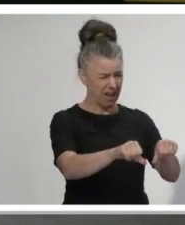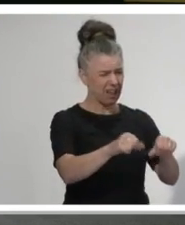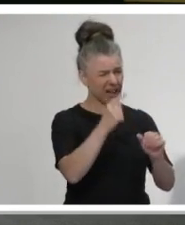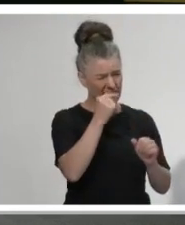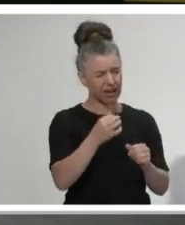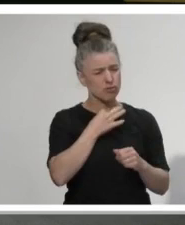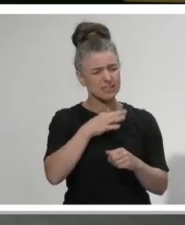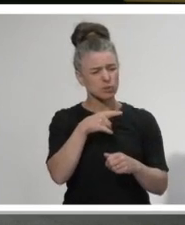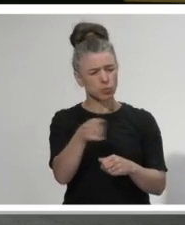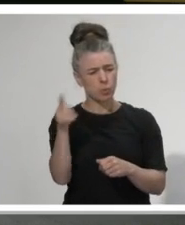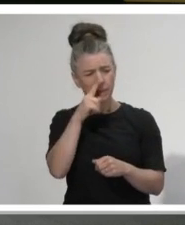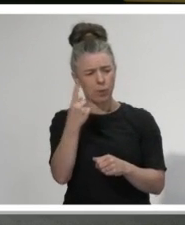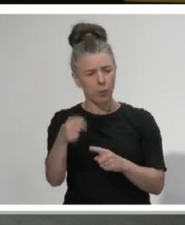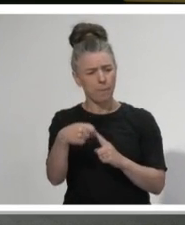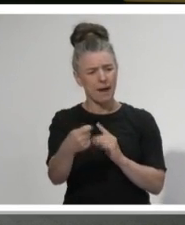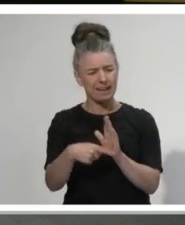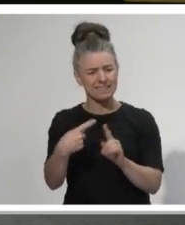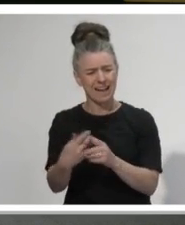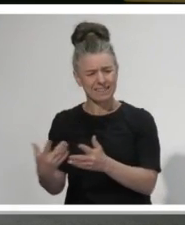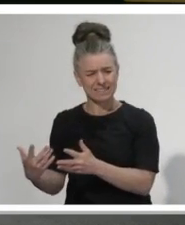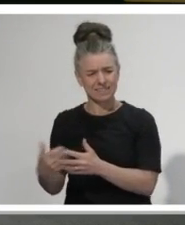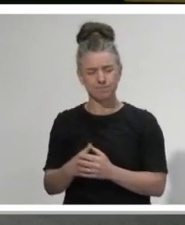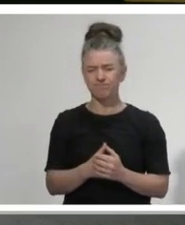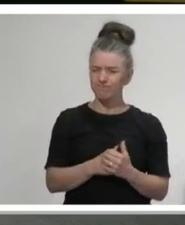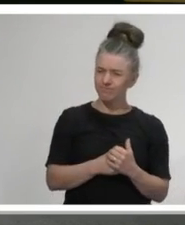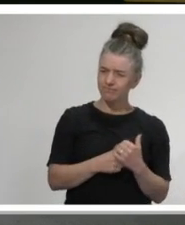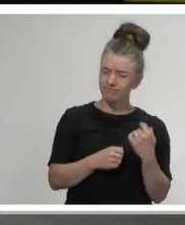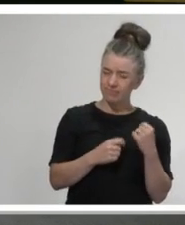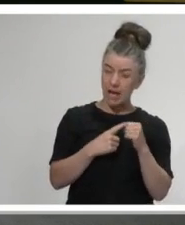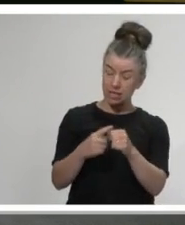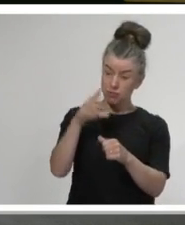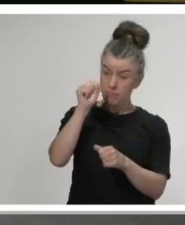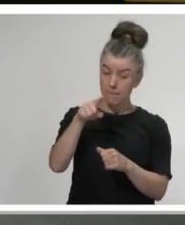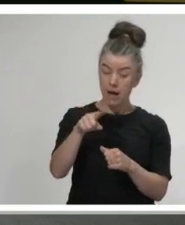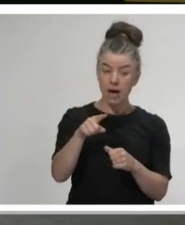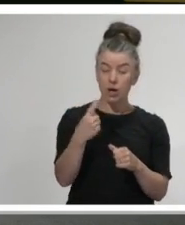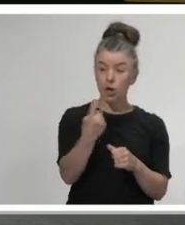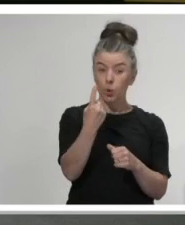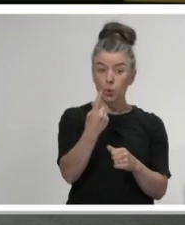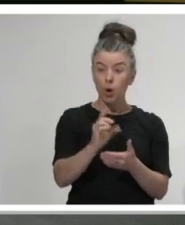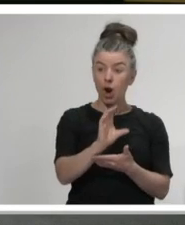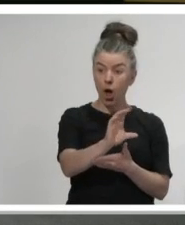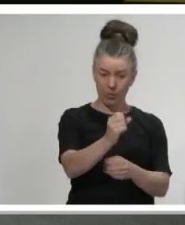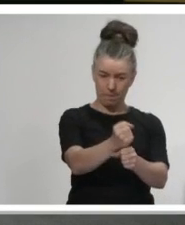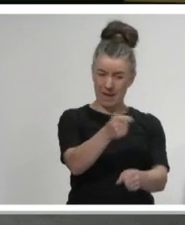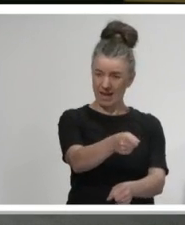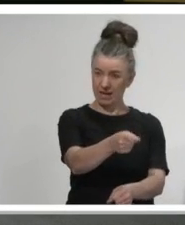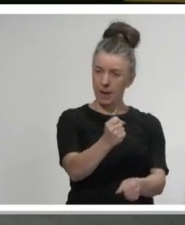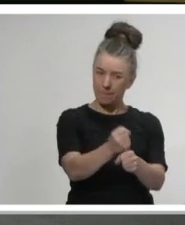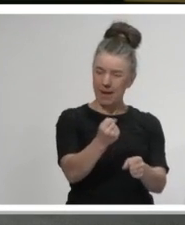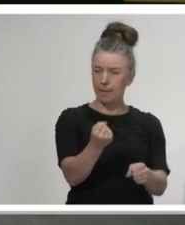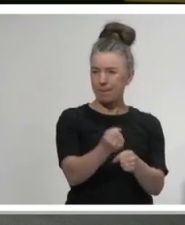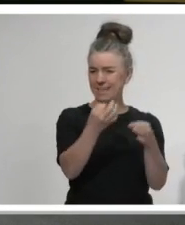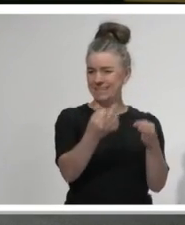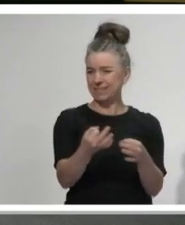as bear in mind the schemes are being delivered by the banks, so in the end it remains up to the bank to make decisions about